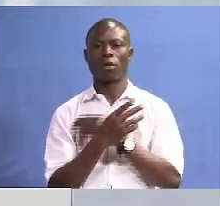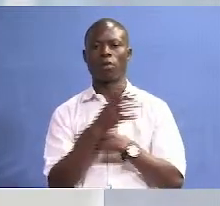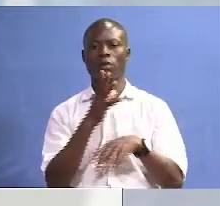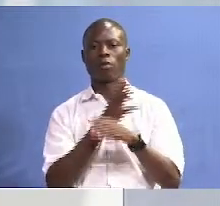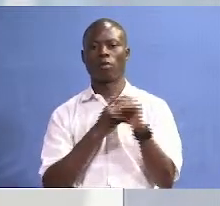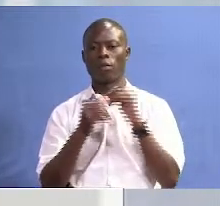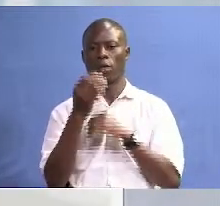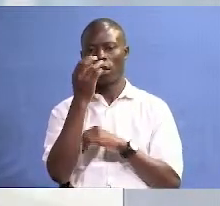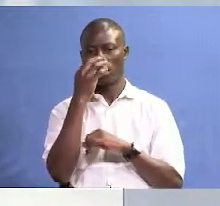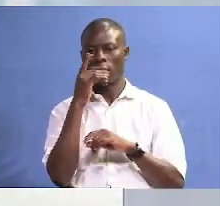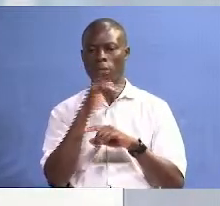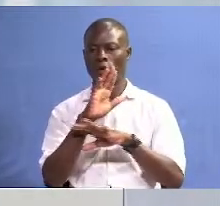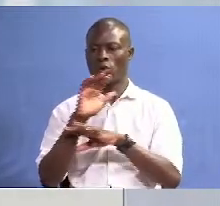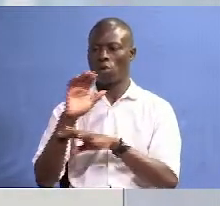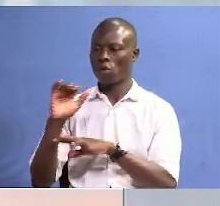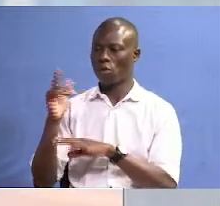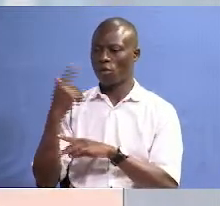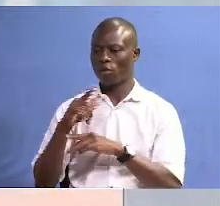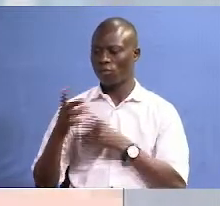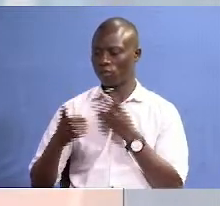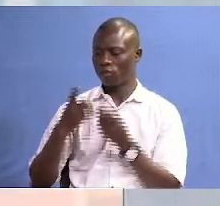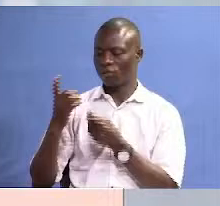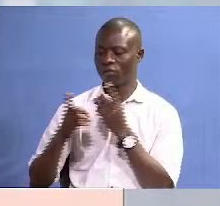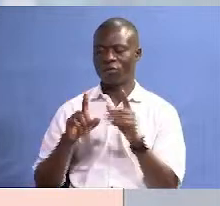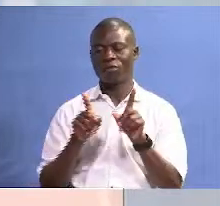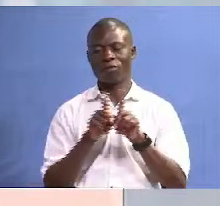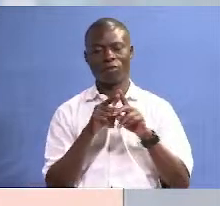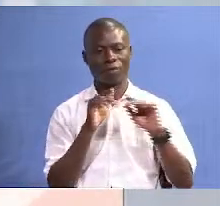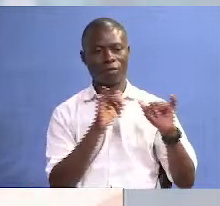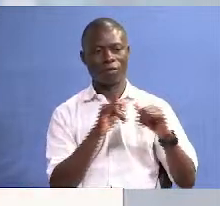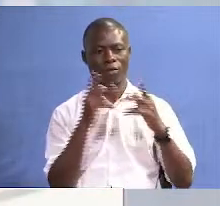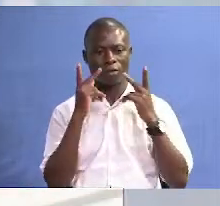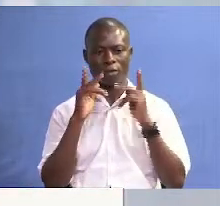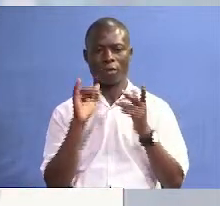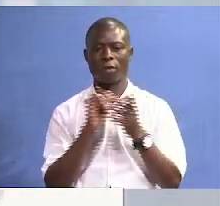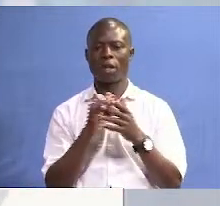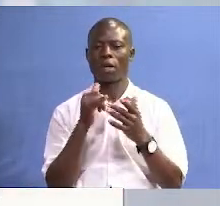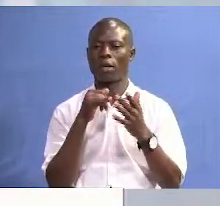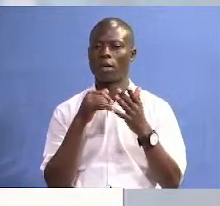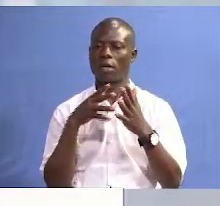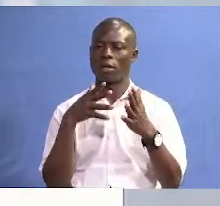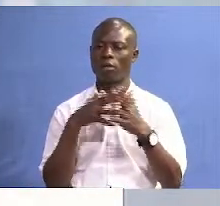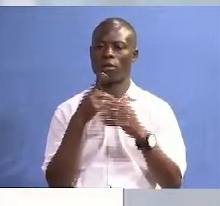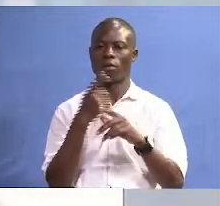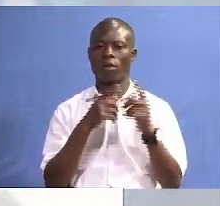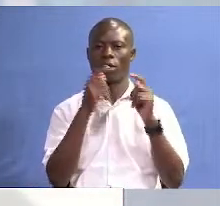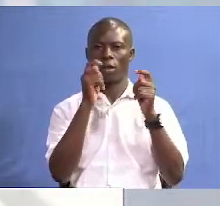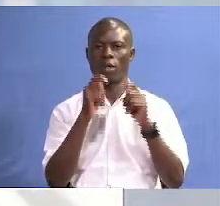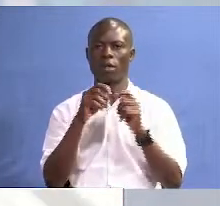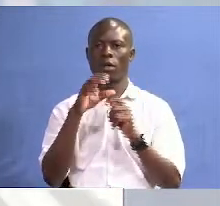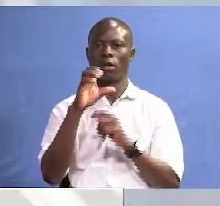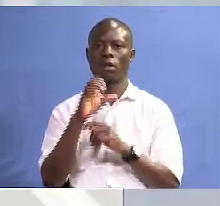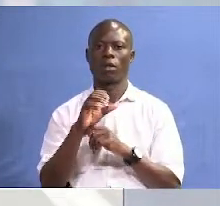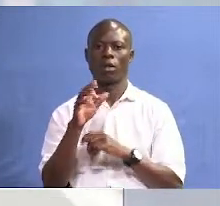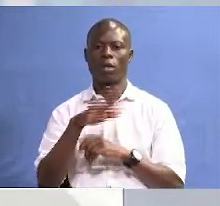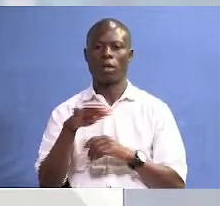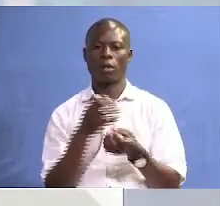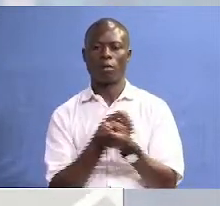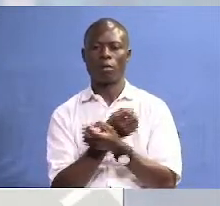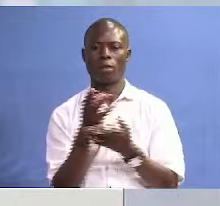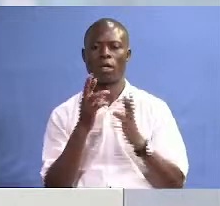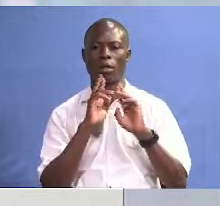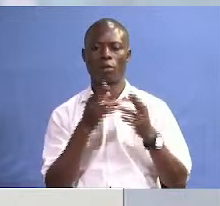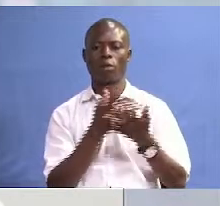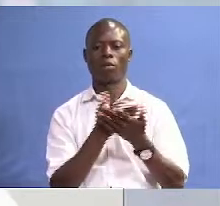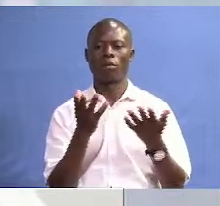William Ruto's call for dialogue and cease from harmful protest. As Songoro Masi Maira